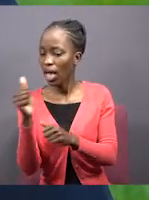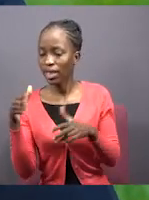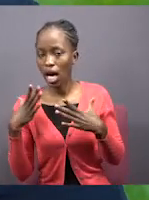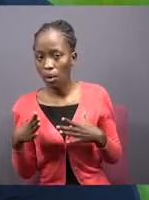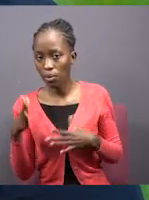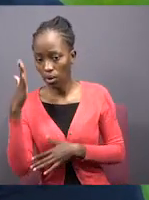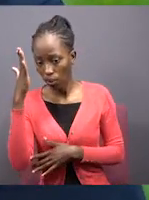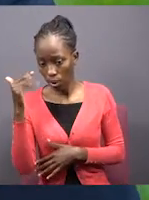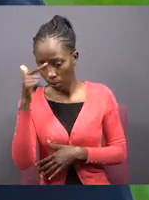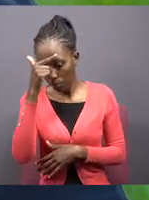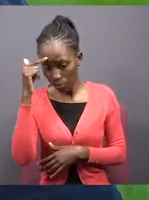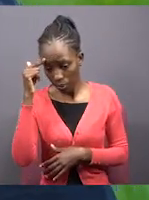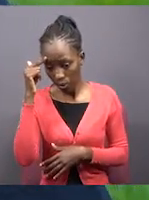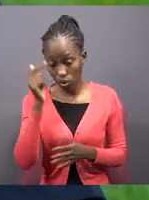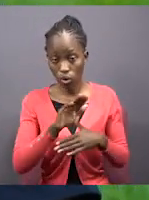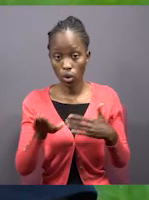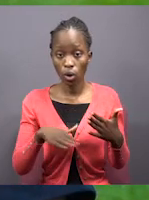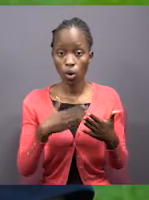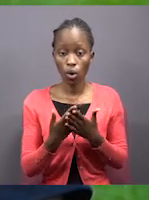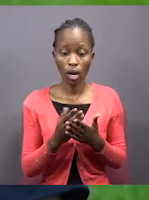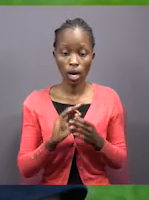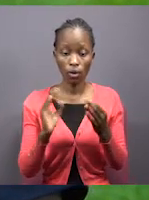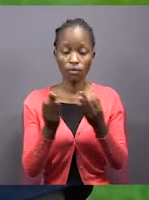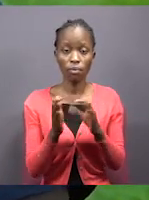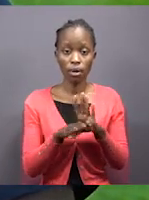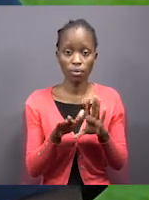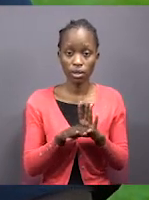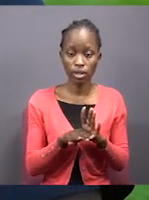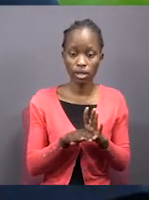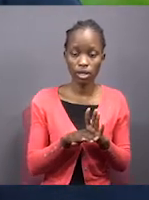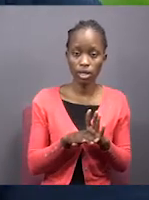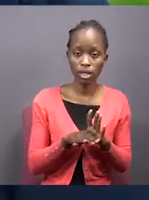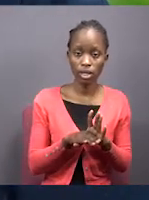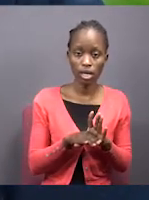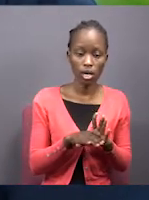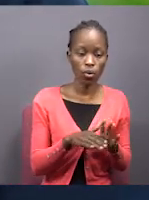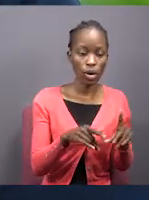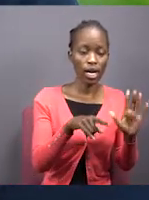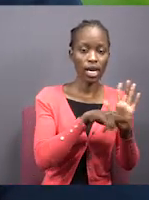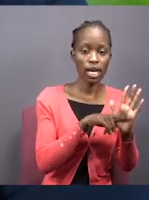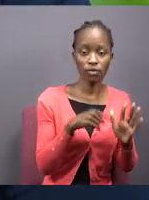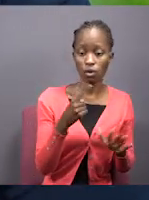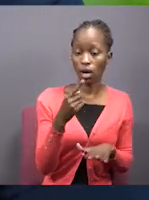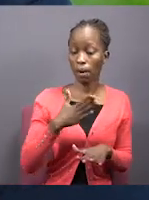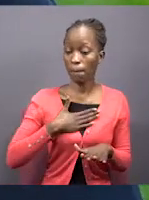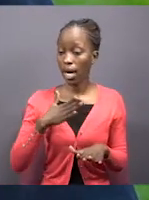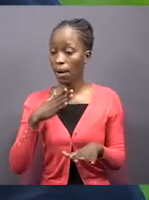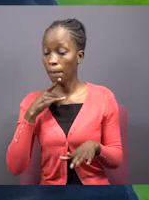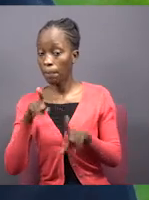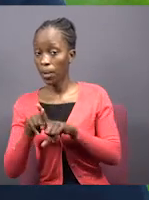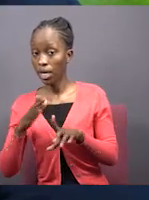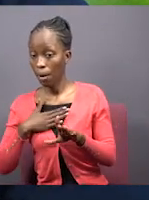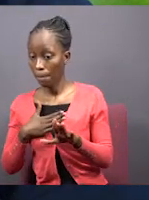me and my brother, they were all negative. We used to eat in our isolation